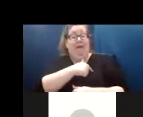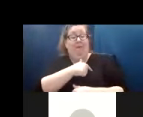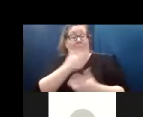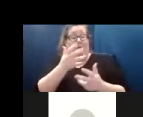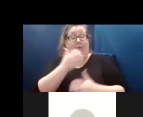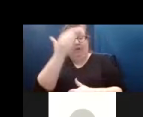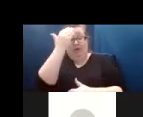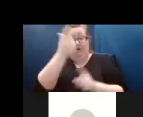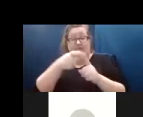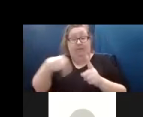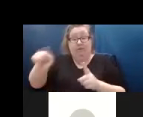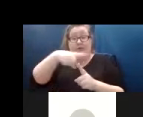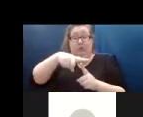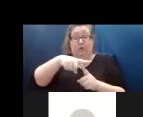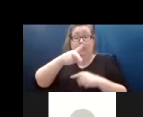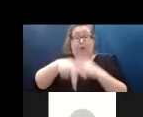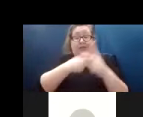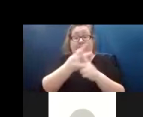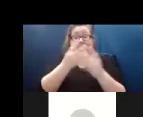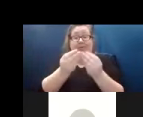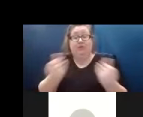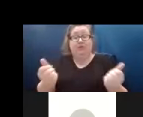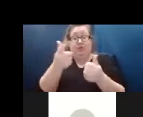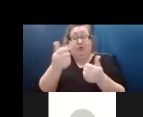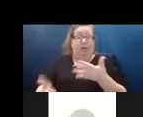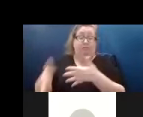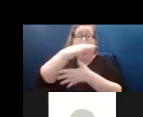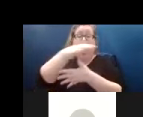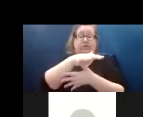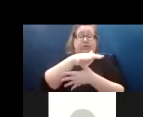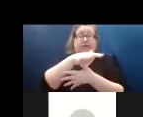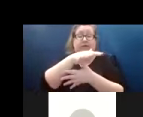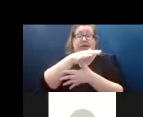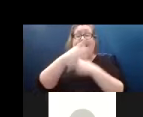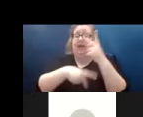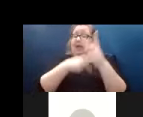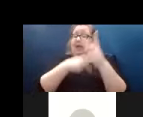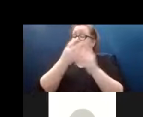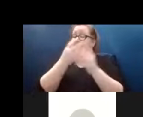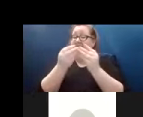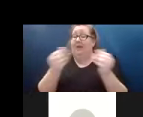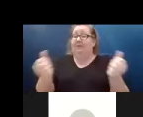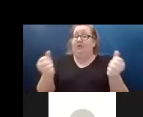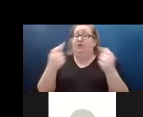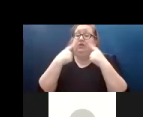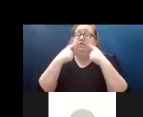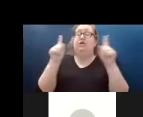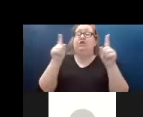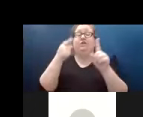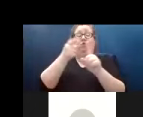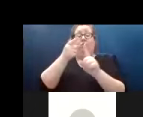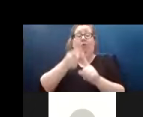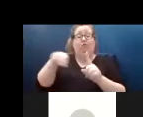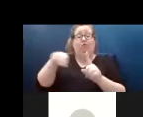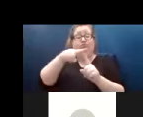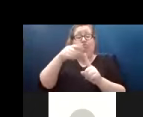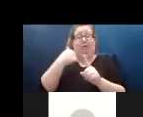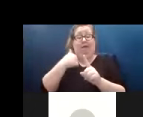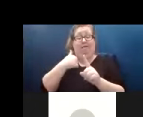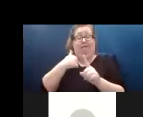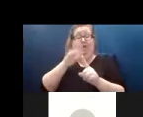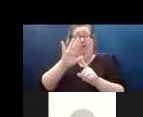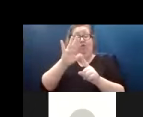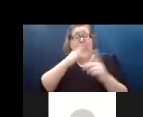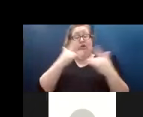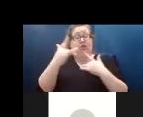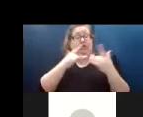is, what are the solutions that you'd like to see prioritized? What types of solutions achieve the goals that you have? Any concerns that you have